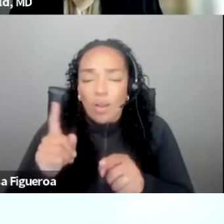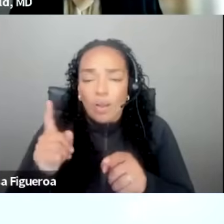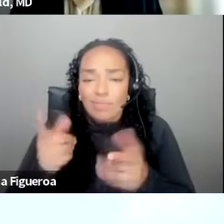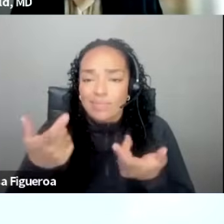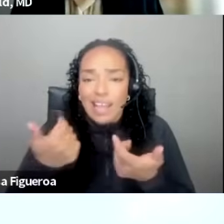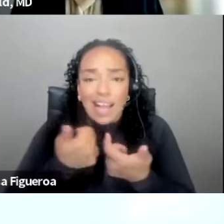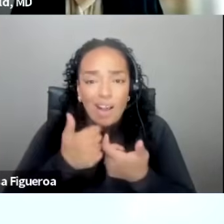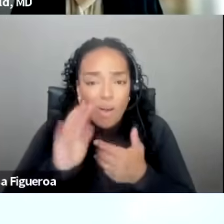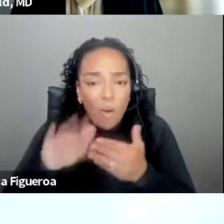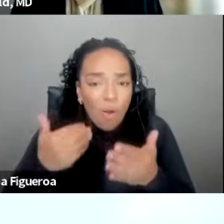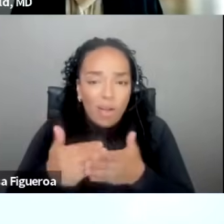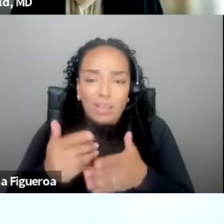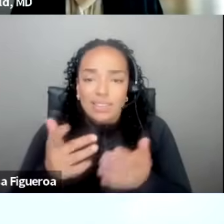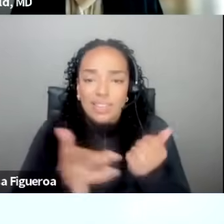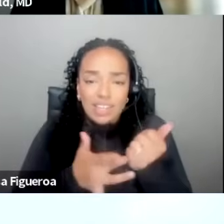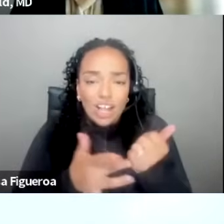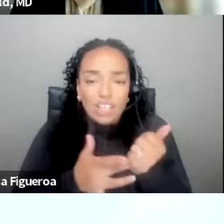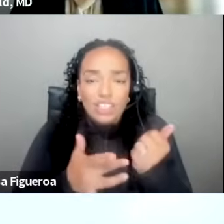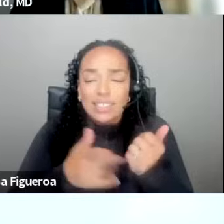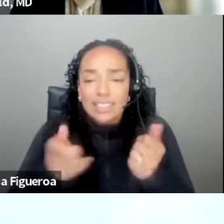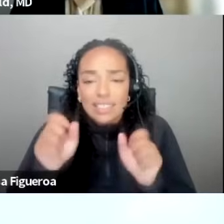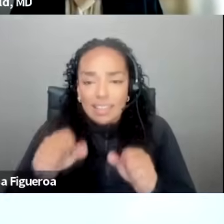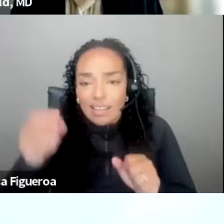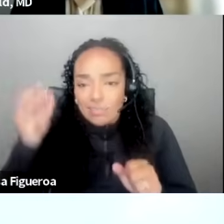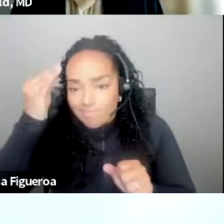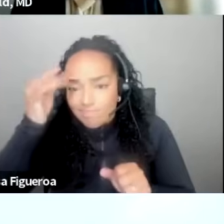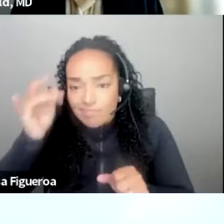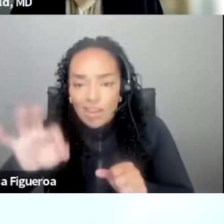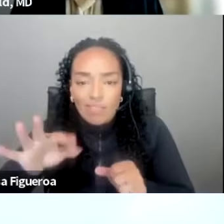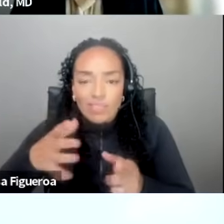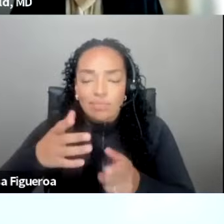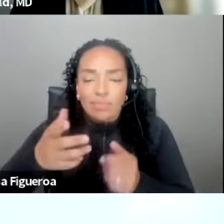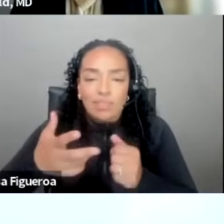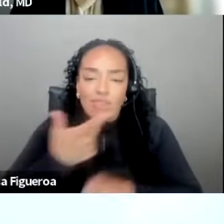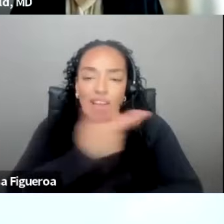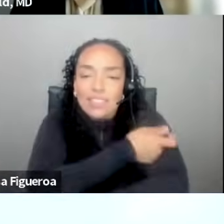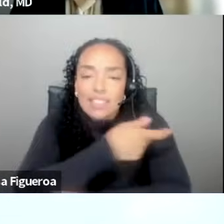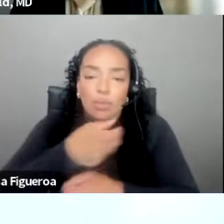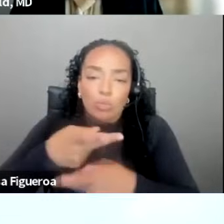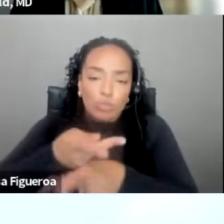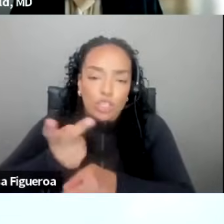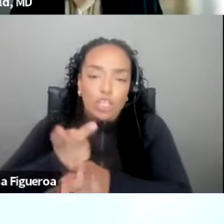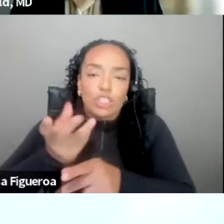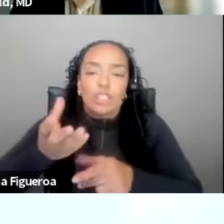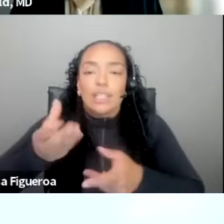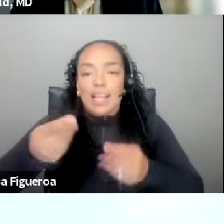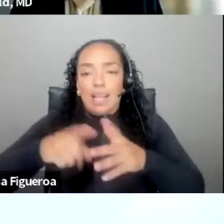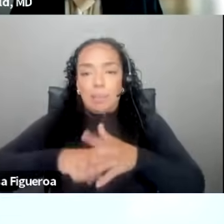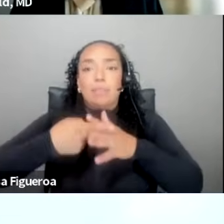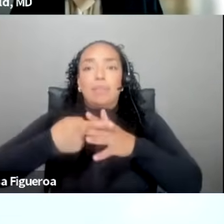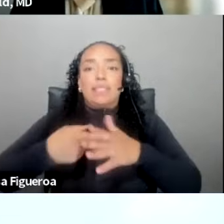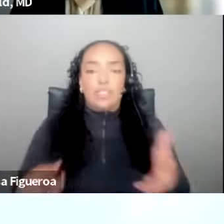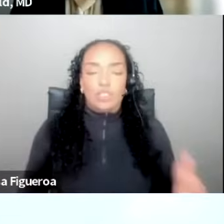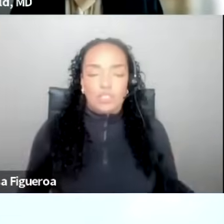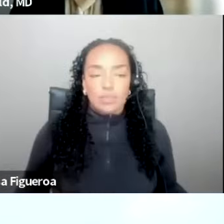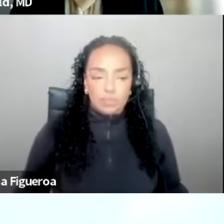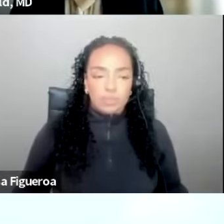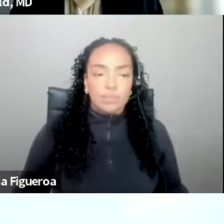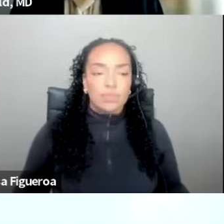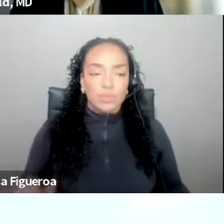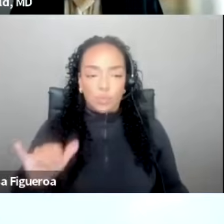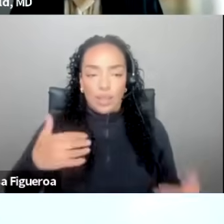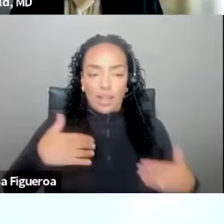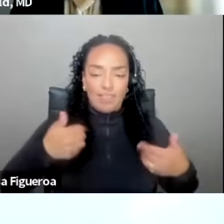of for vaccine production and implementation. We also have efforts in collaboration